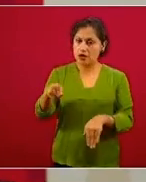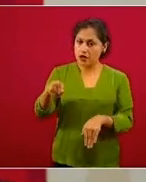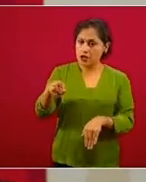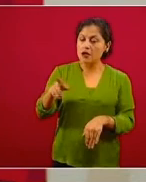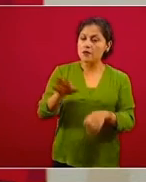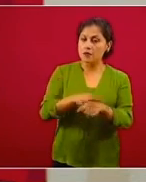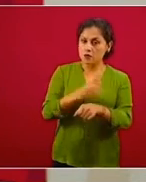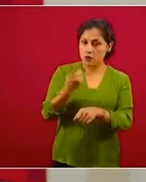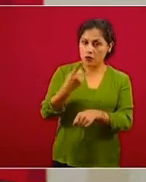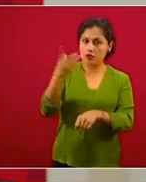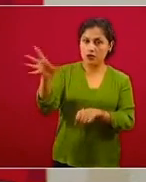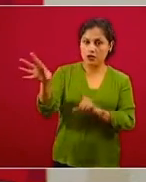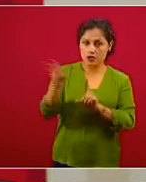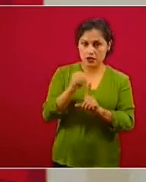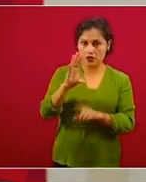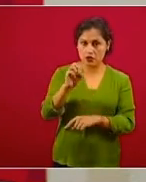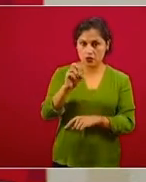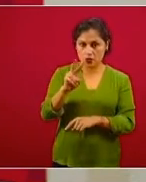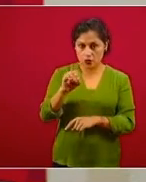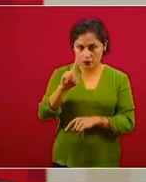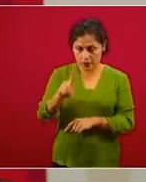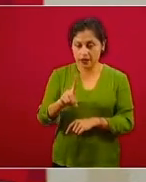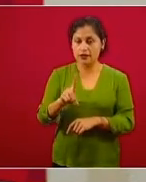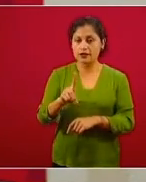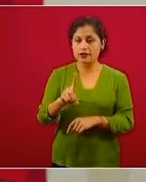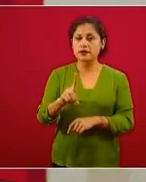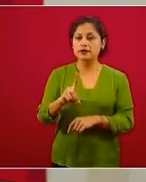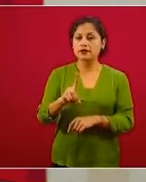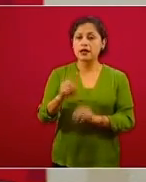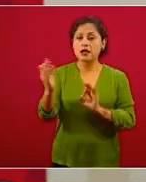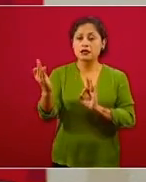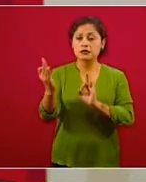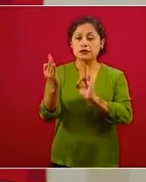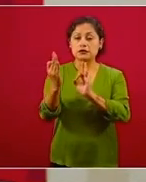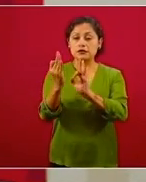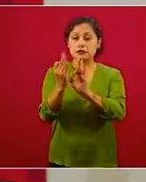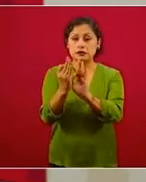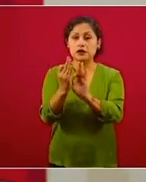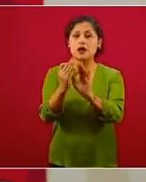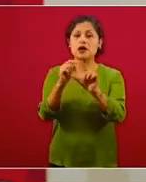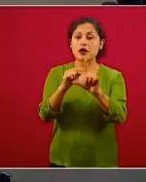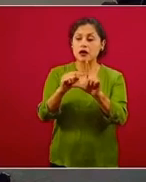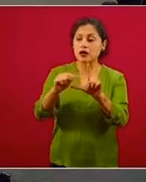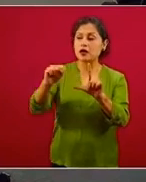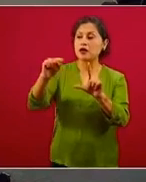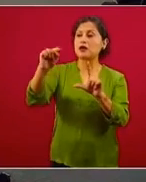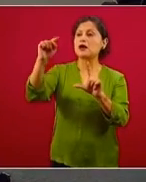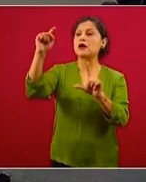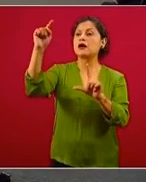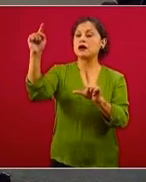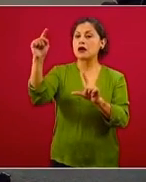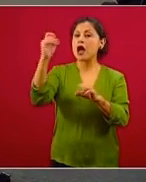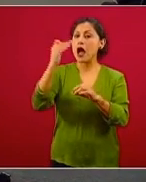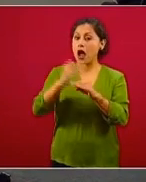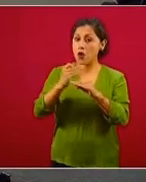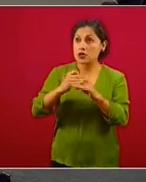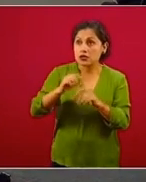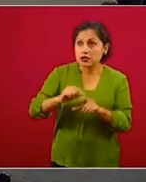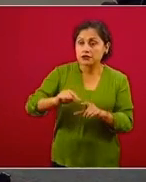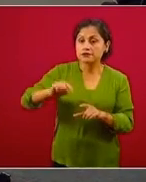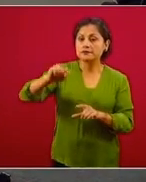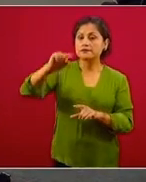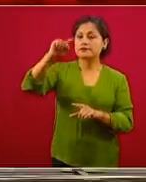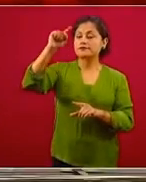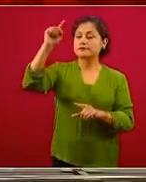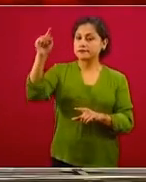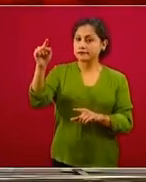y right estamos at justo en the el punto, medium, cerca we're del right in punto the medio de la middle curva of epidémica. the En pandemic el curve. When we descenso de la see it curva starting to go podemos down, tener las then we